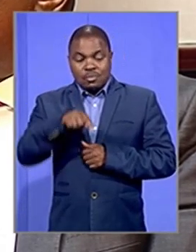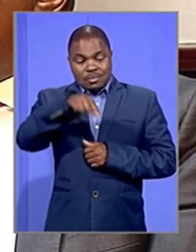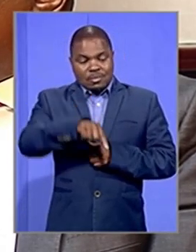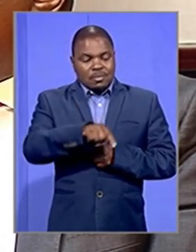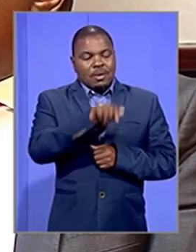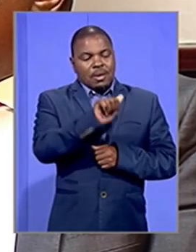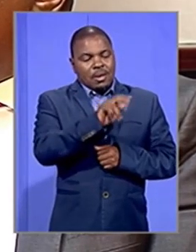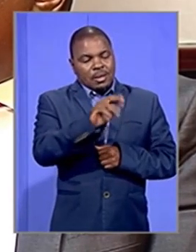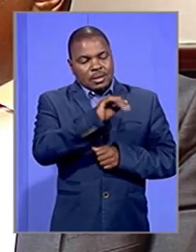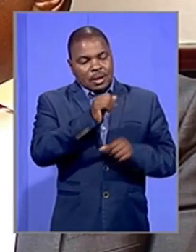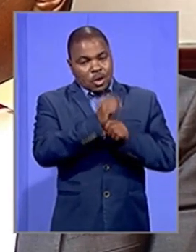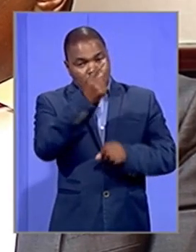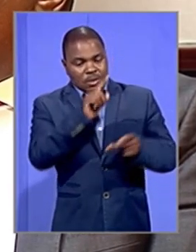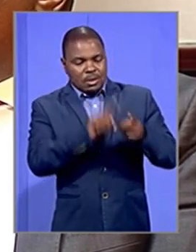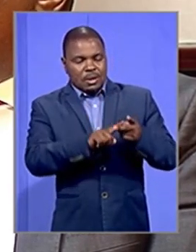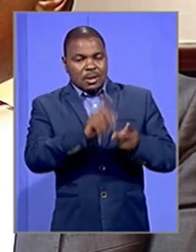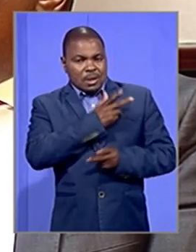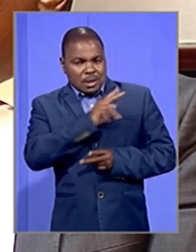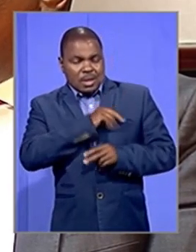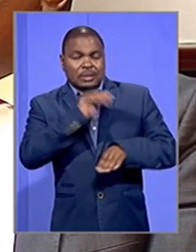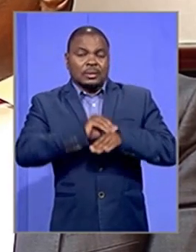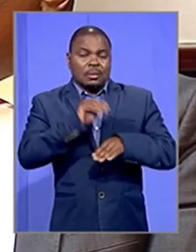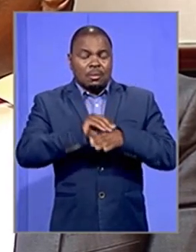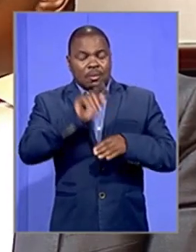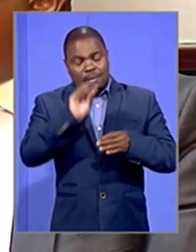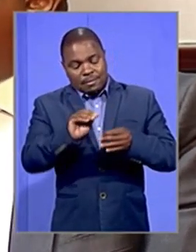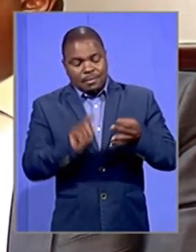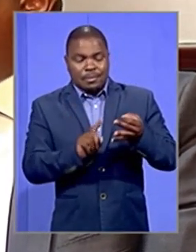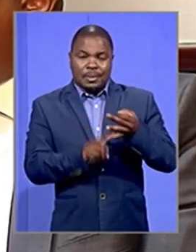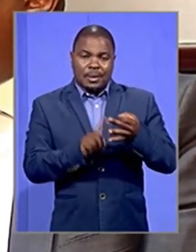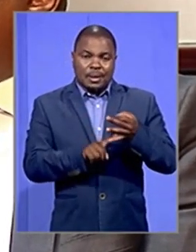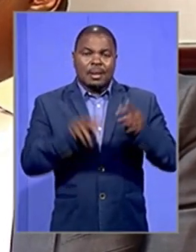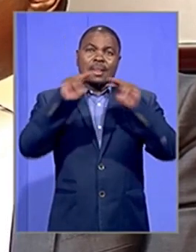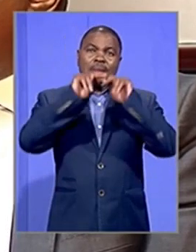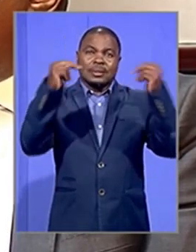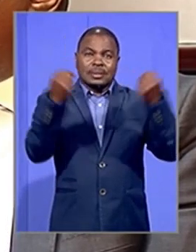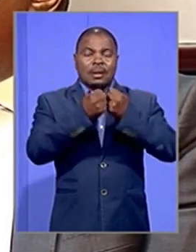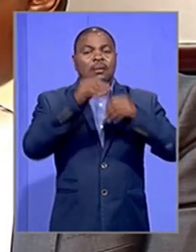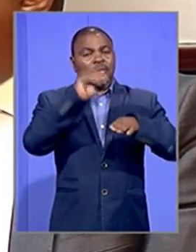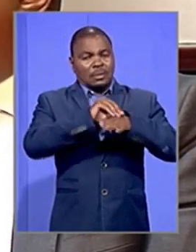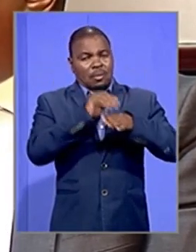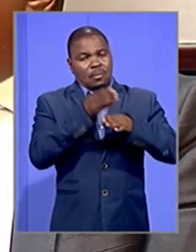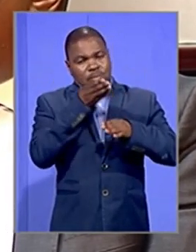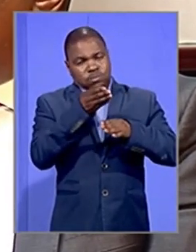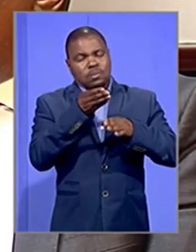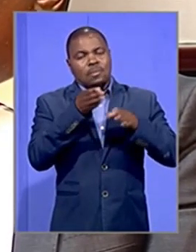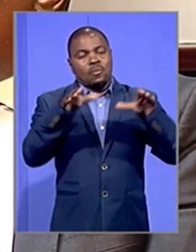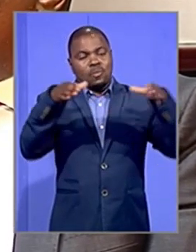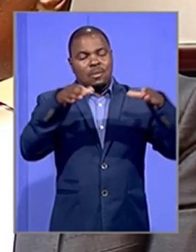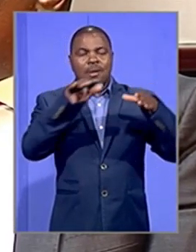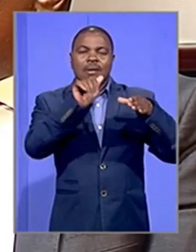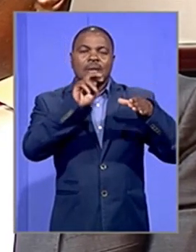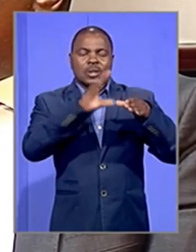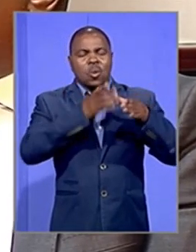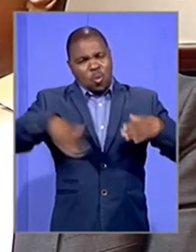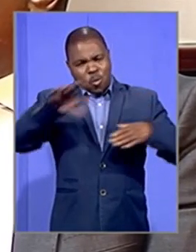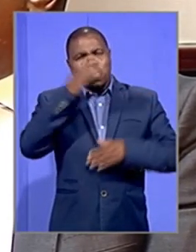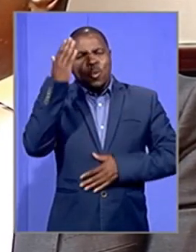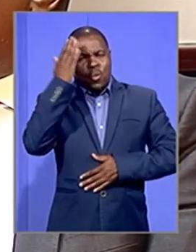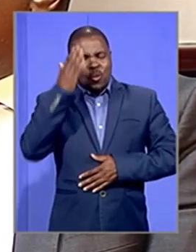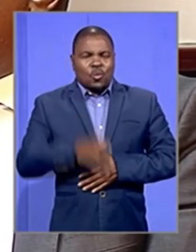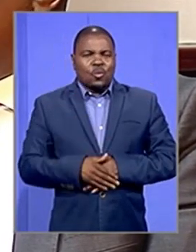ANC is in big trouble in KZN, ANC is in trouble nationally. We all know that. It